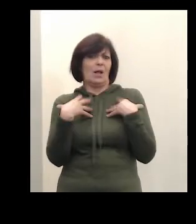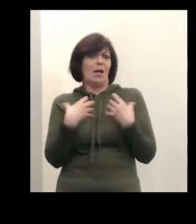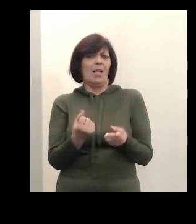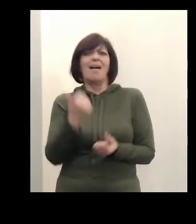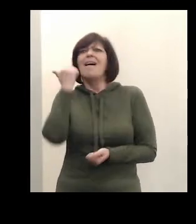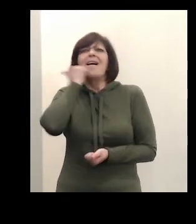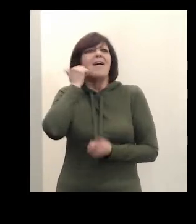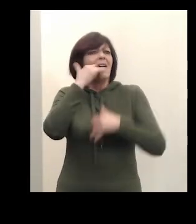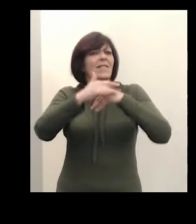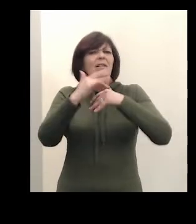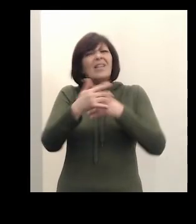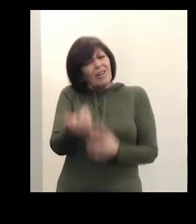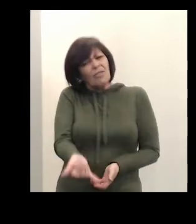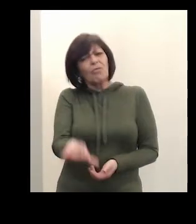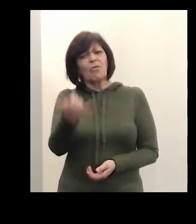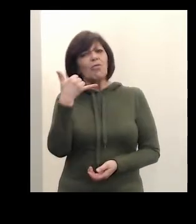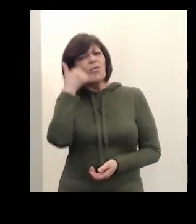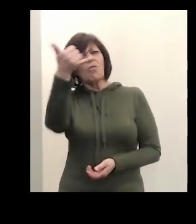call us,